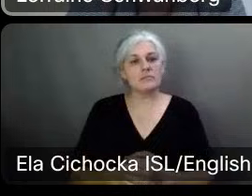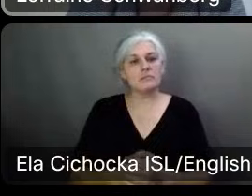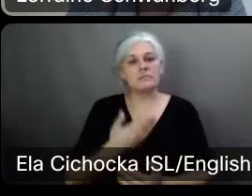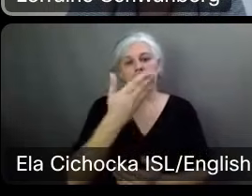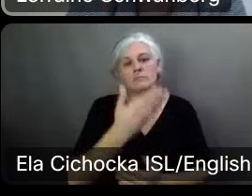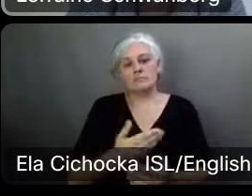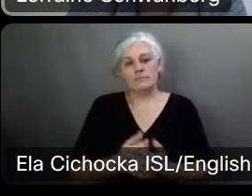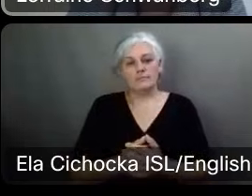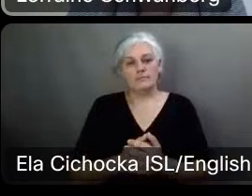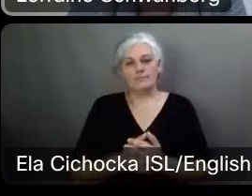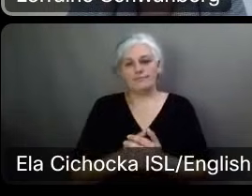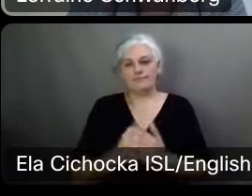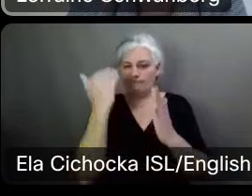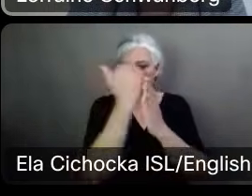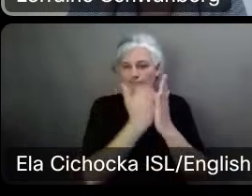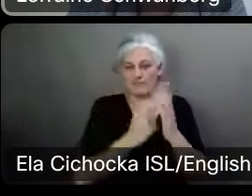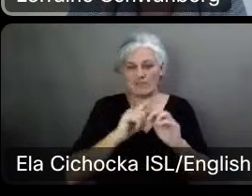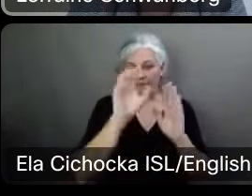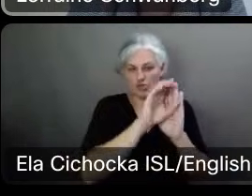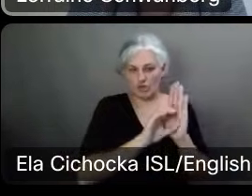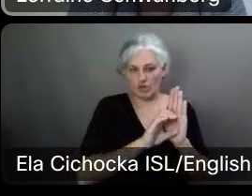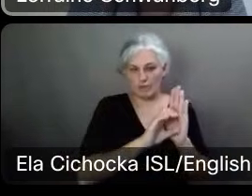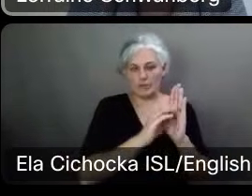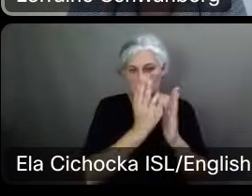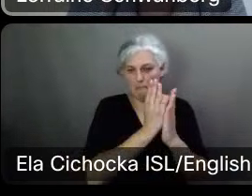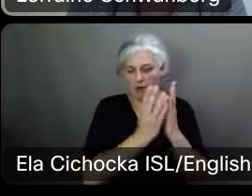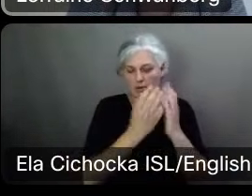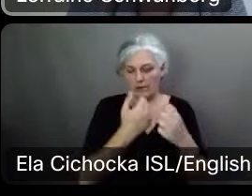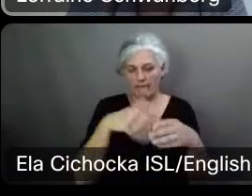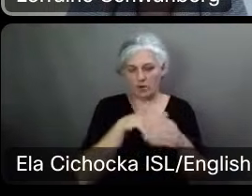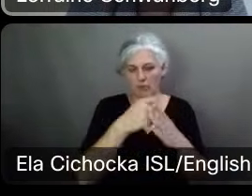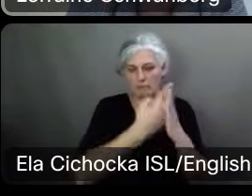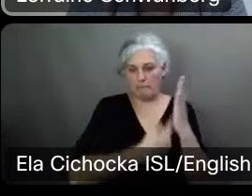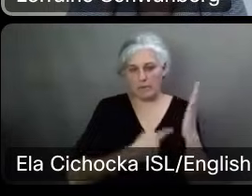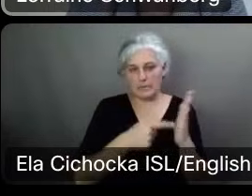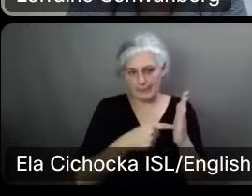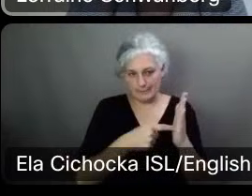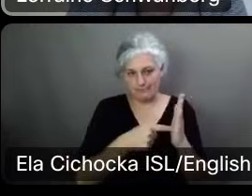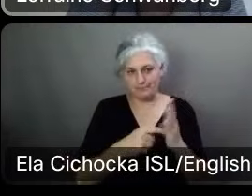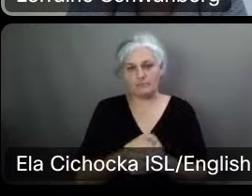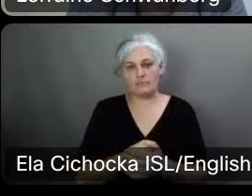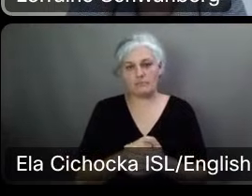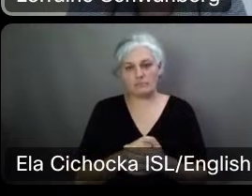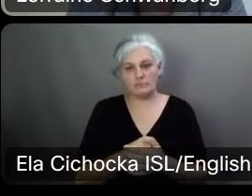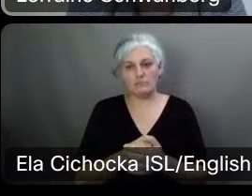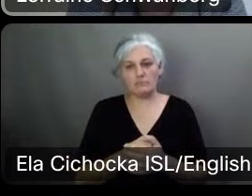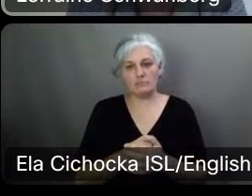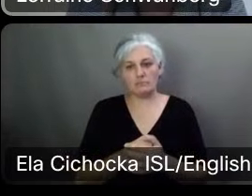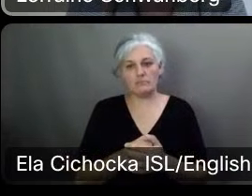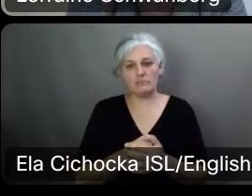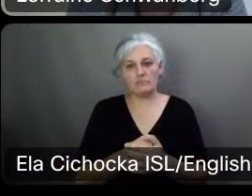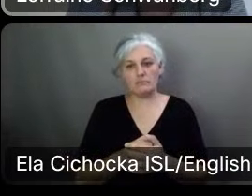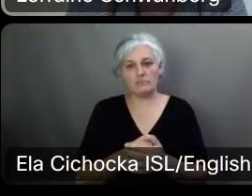kind of layout. These are the chapters that we have included within the policy. And as with any policy, we